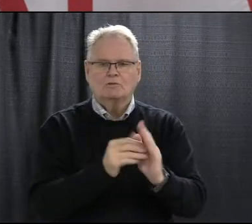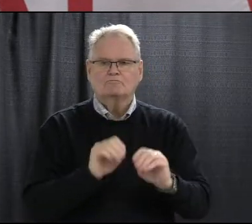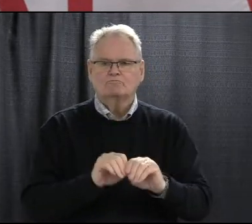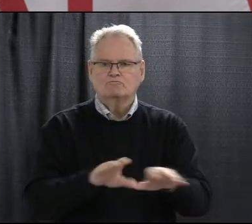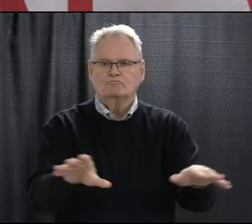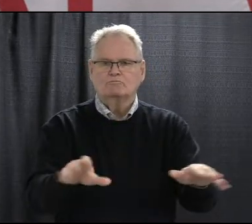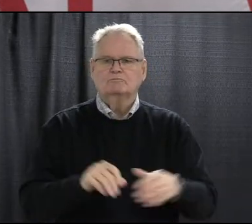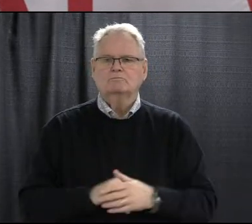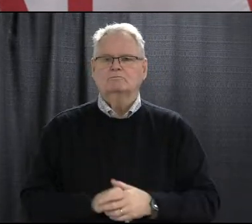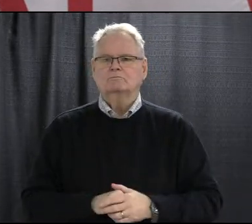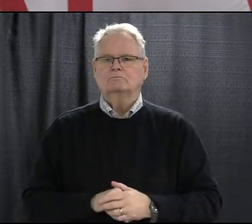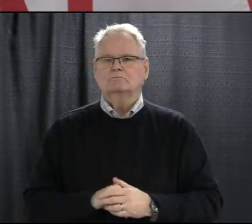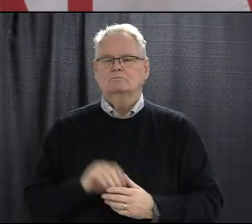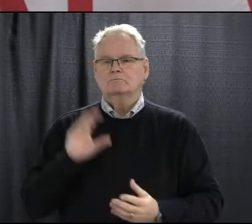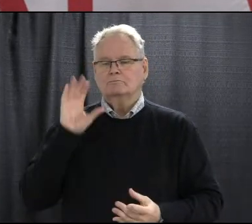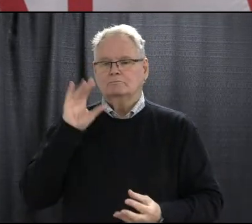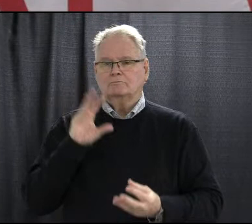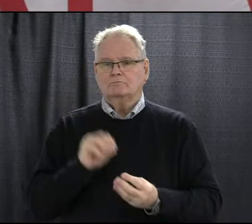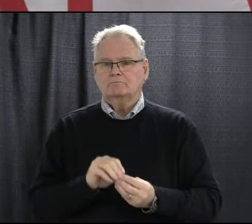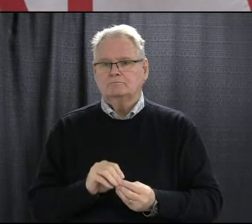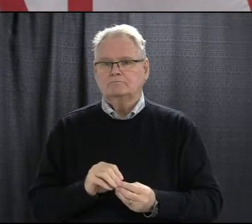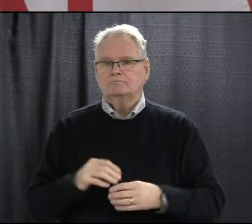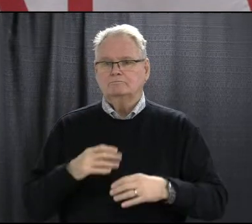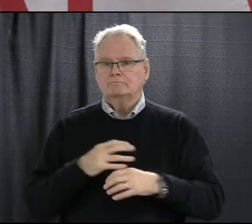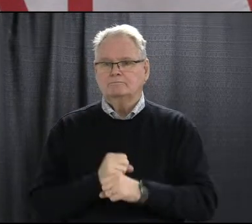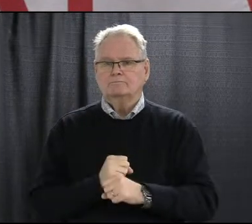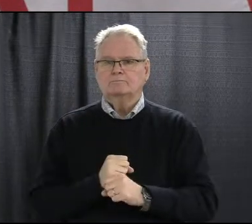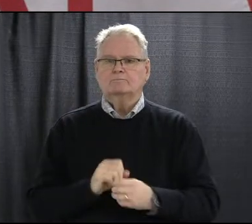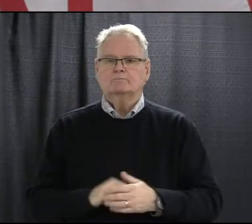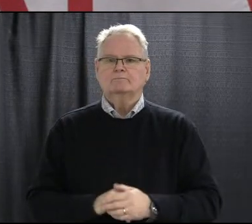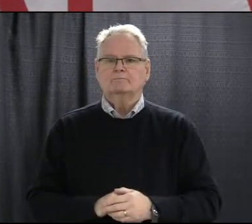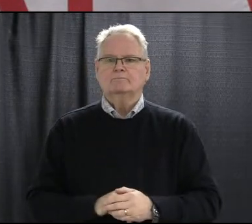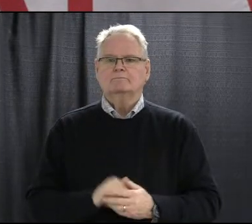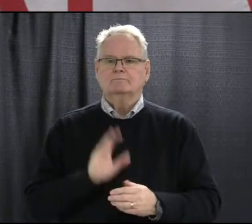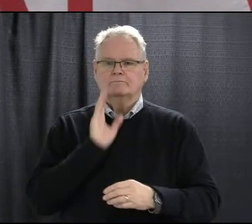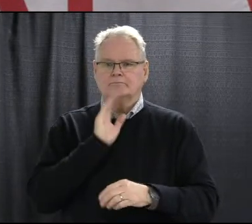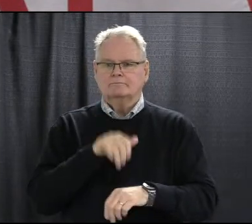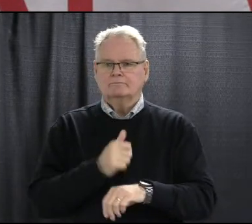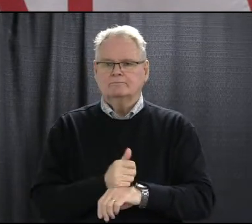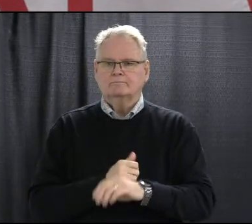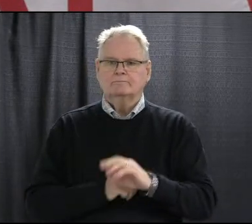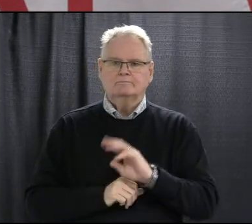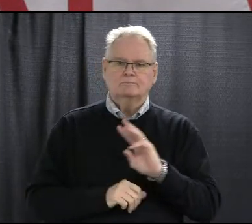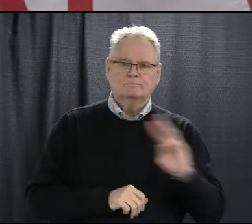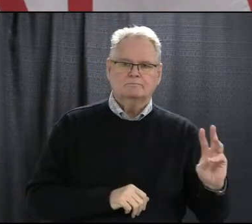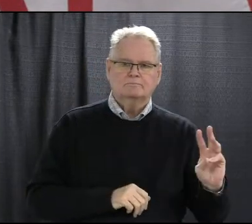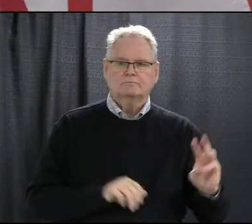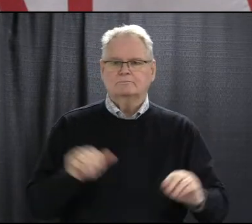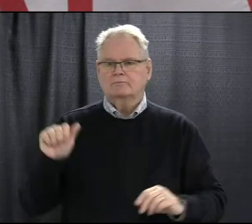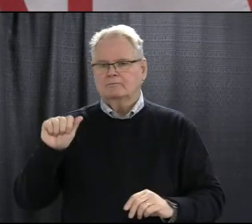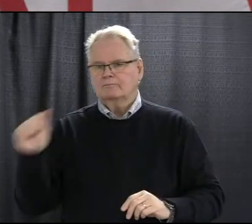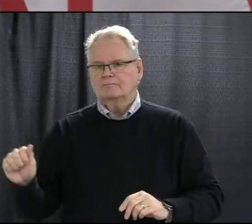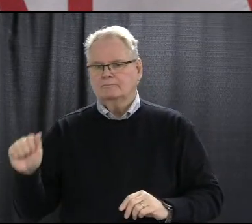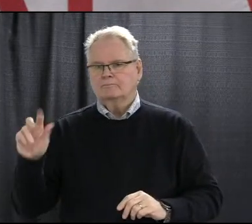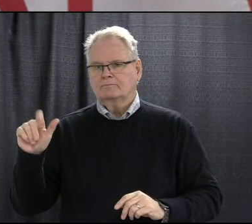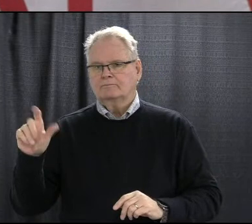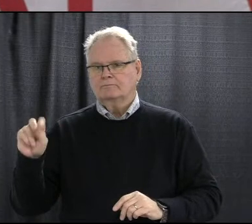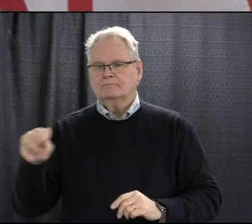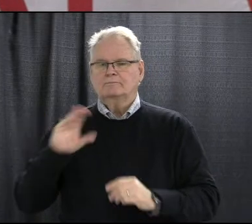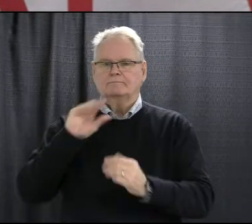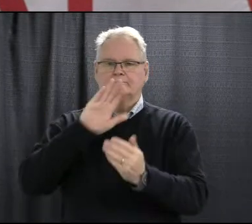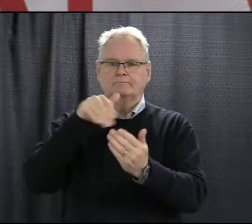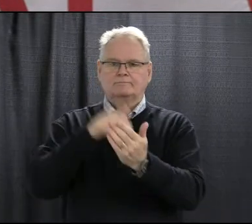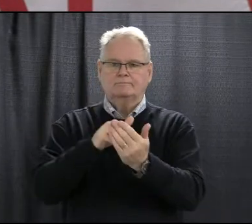centres of excellence are being established in Western and Avalon. Planning continues on the Centre of Excellence in